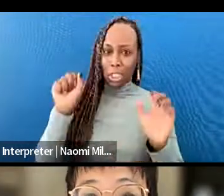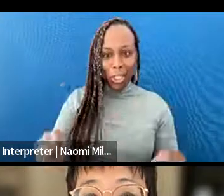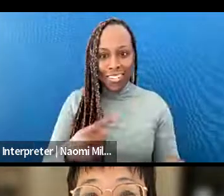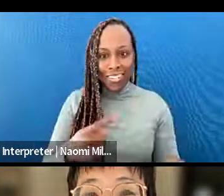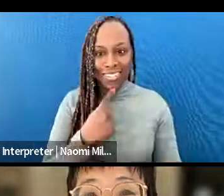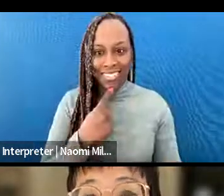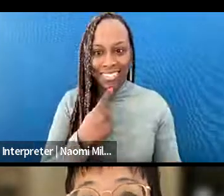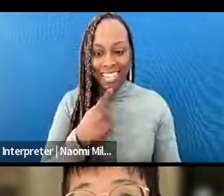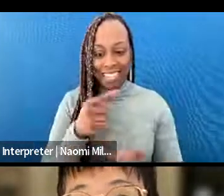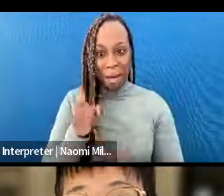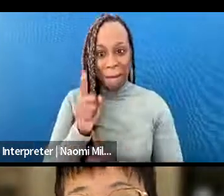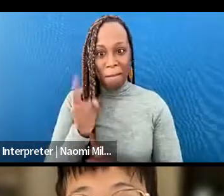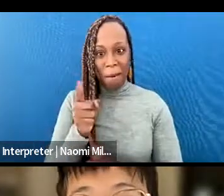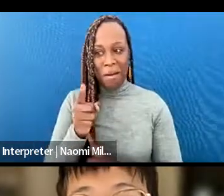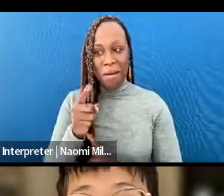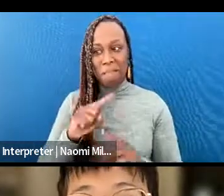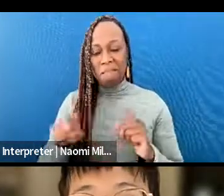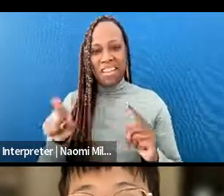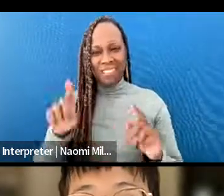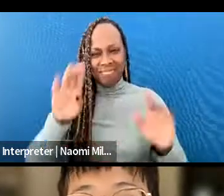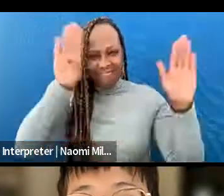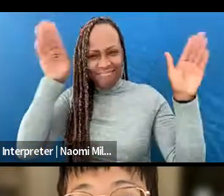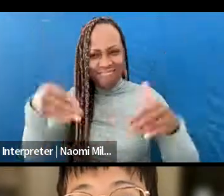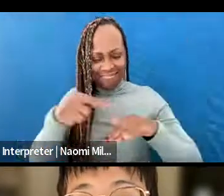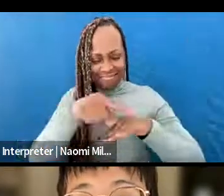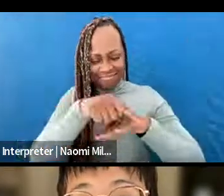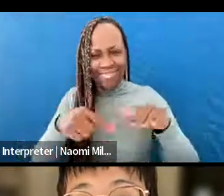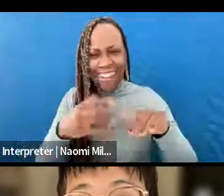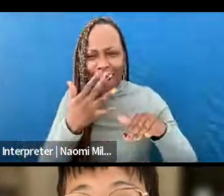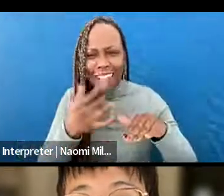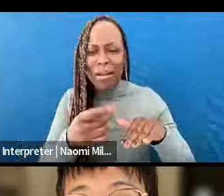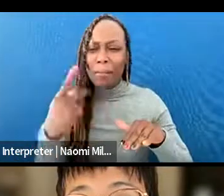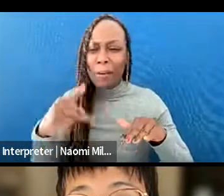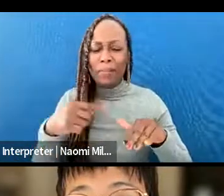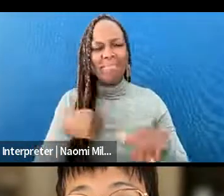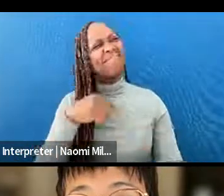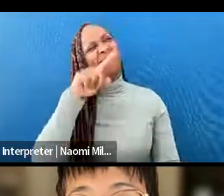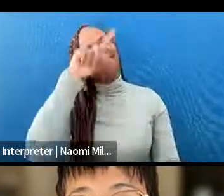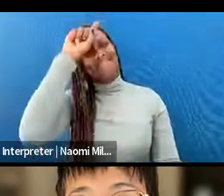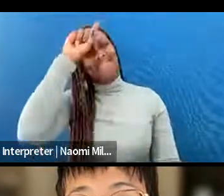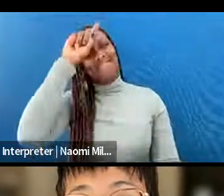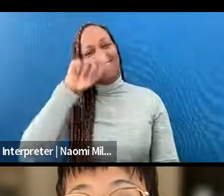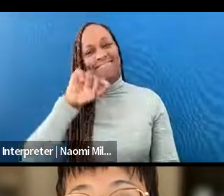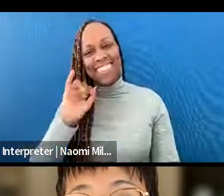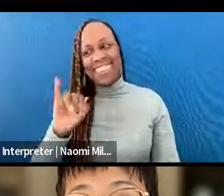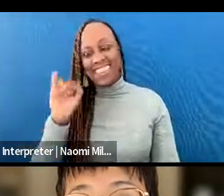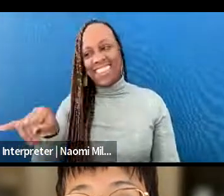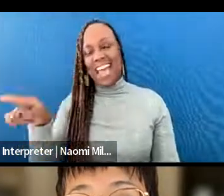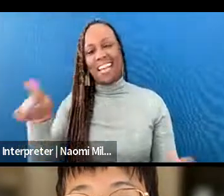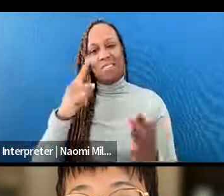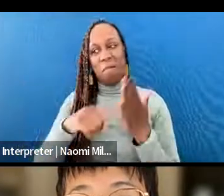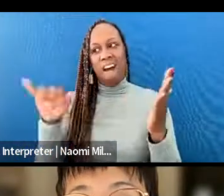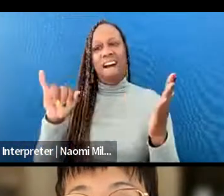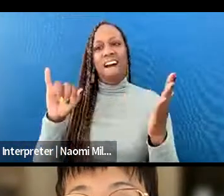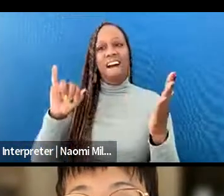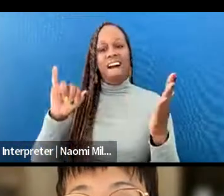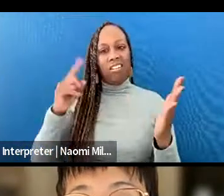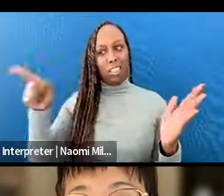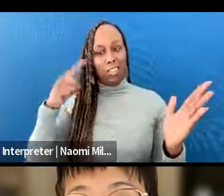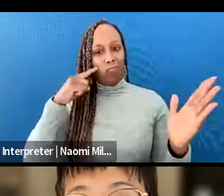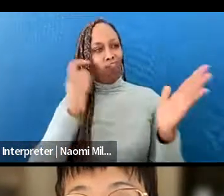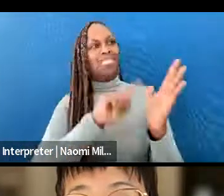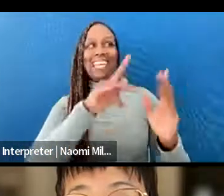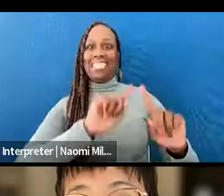said in that moment, purple nail polish was the thing that got her, but